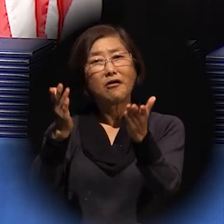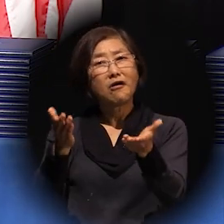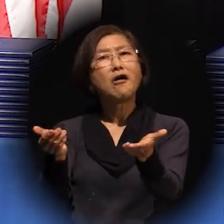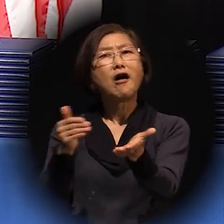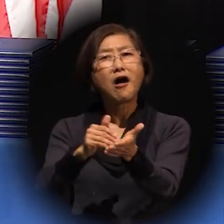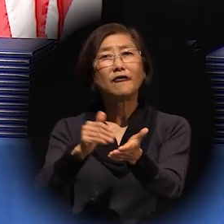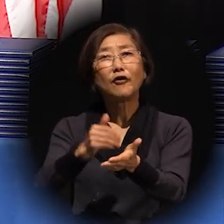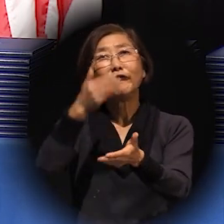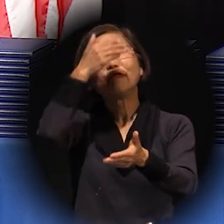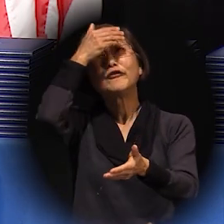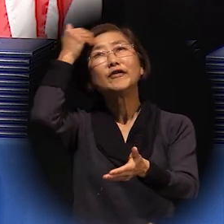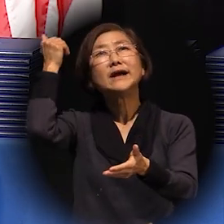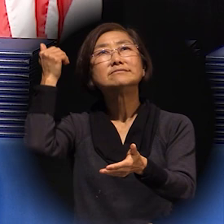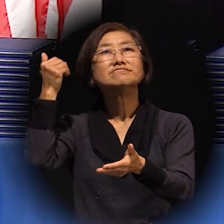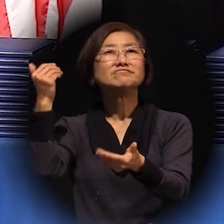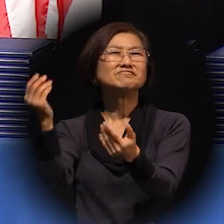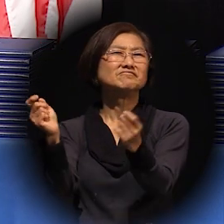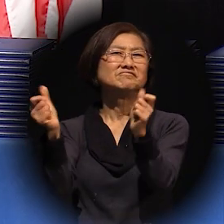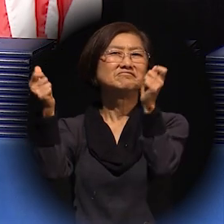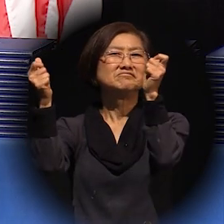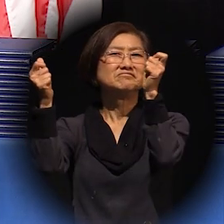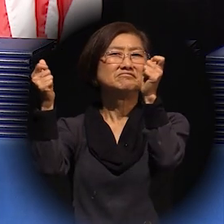will often forget tomorrow.